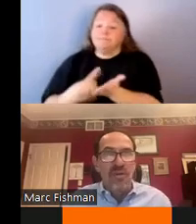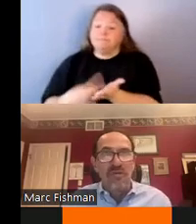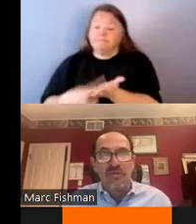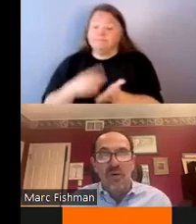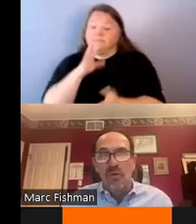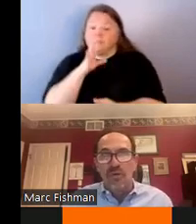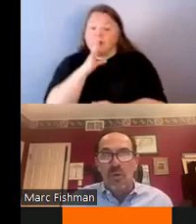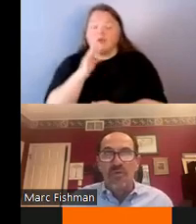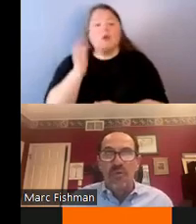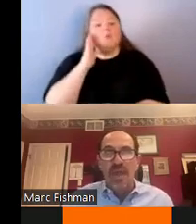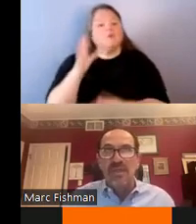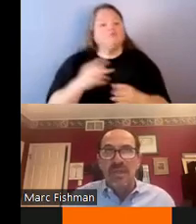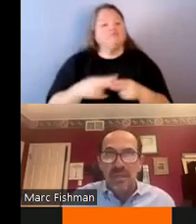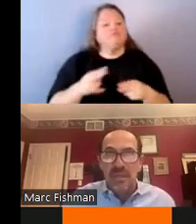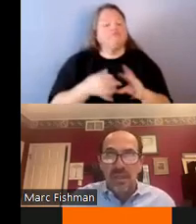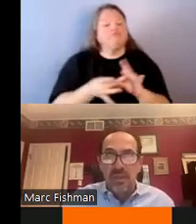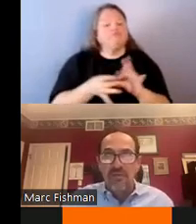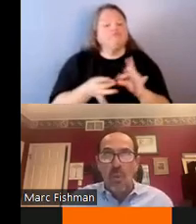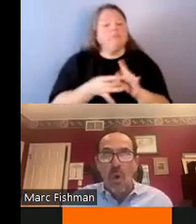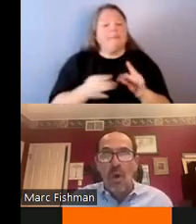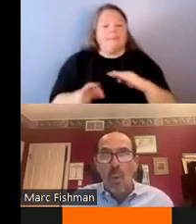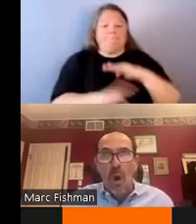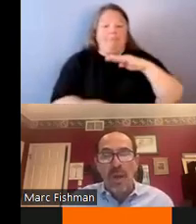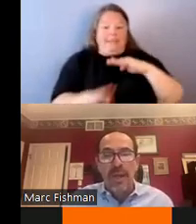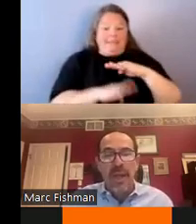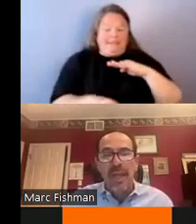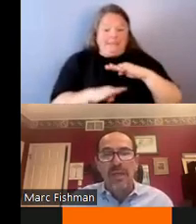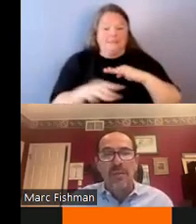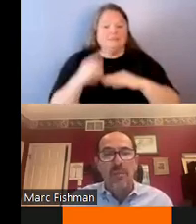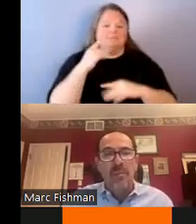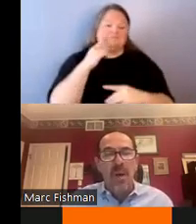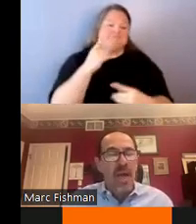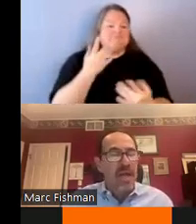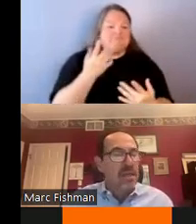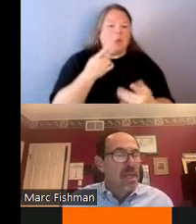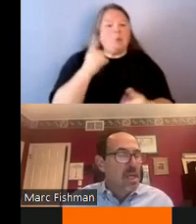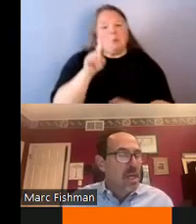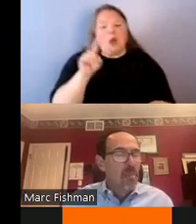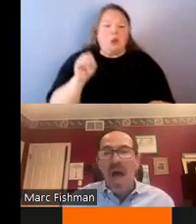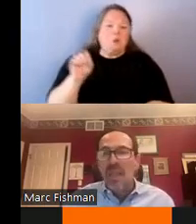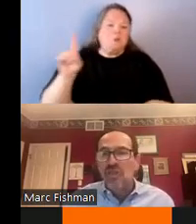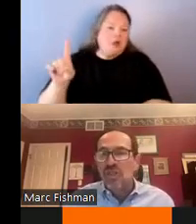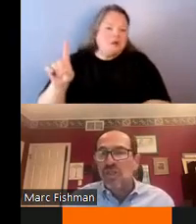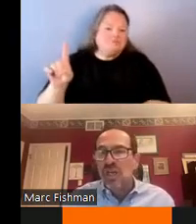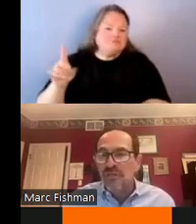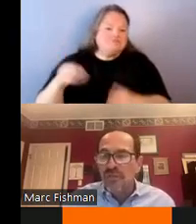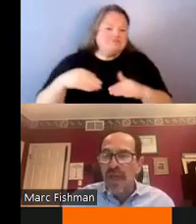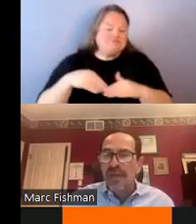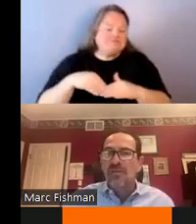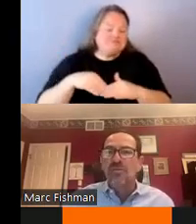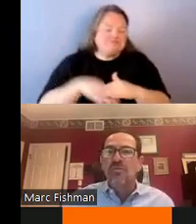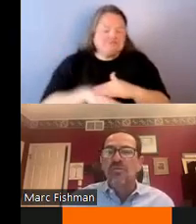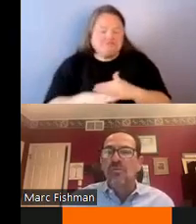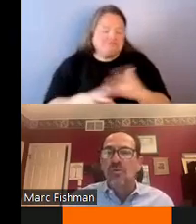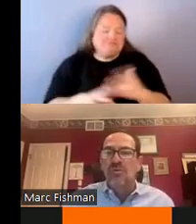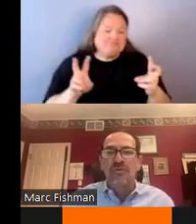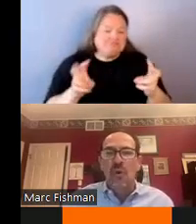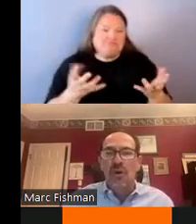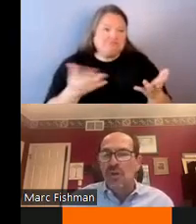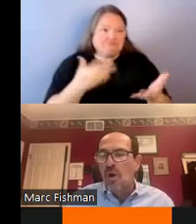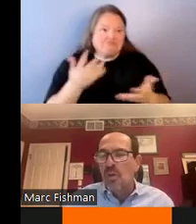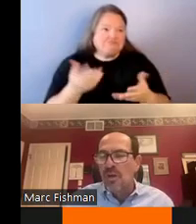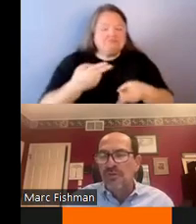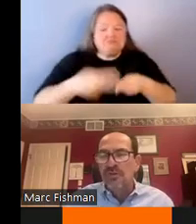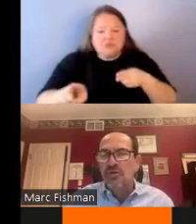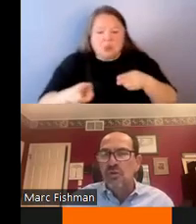very brief overview of the basics, a little bit of a 101, and my apologies if that's stuff